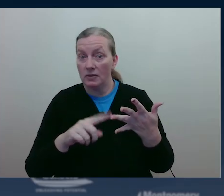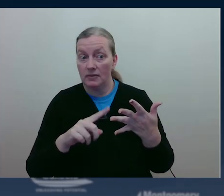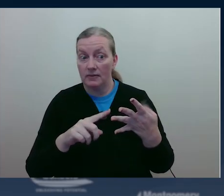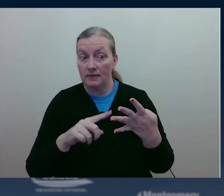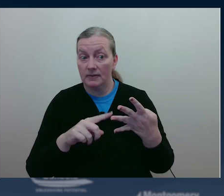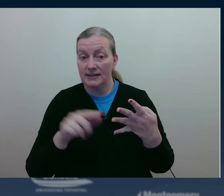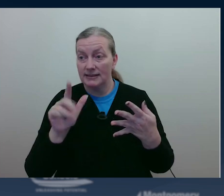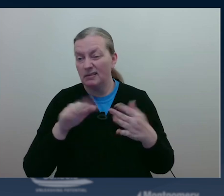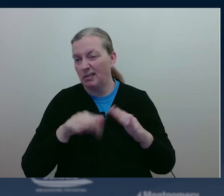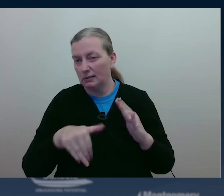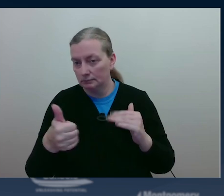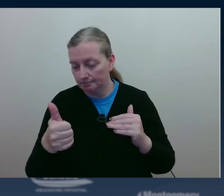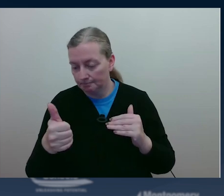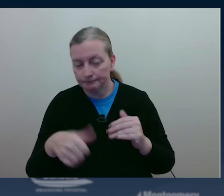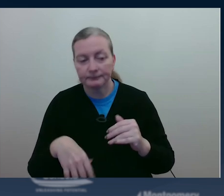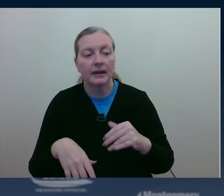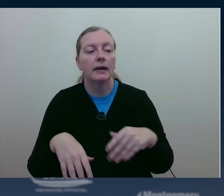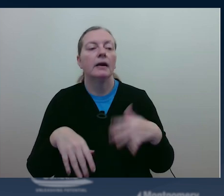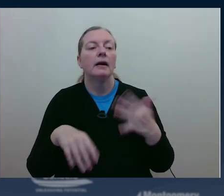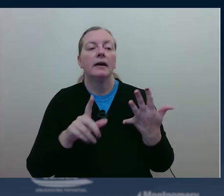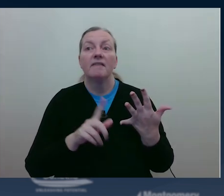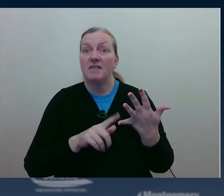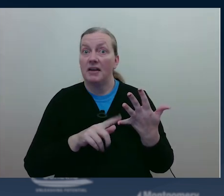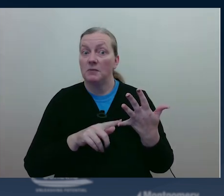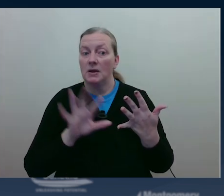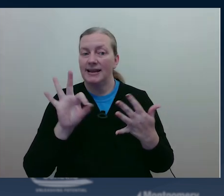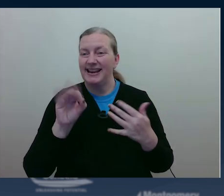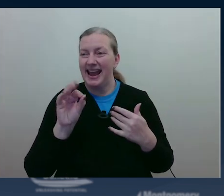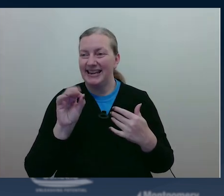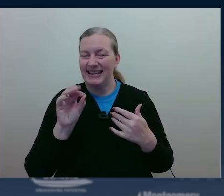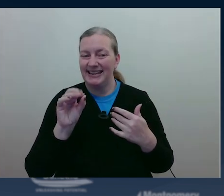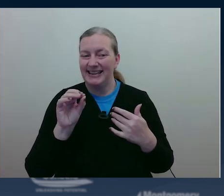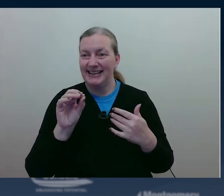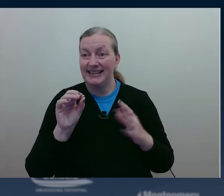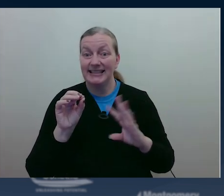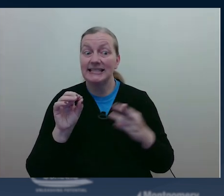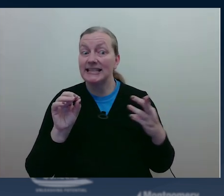5 is 90, and 6 is 35.